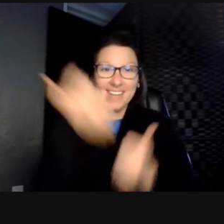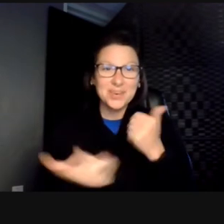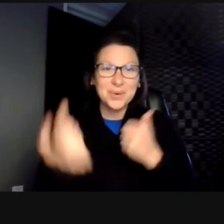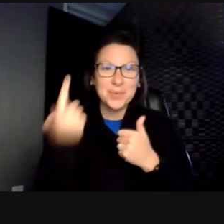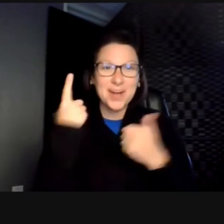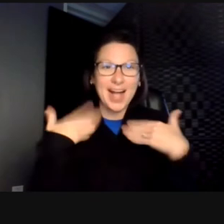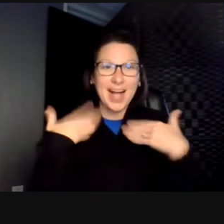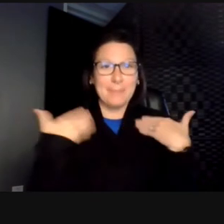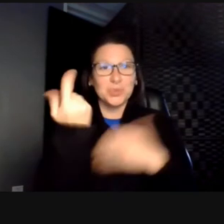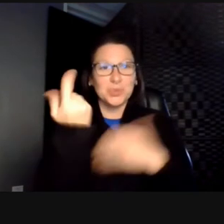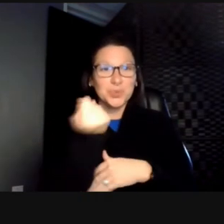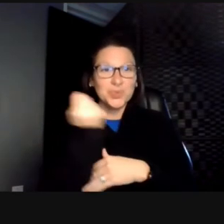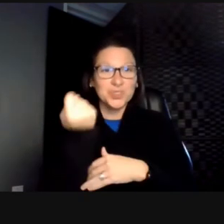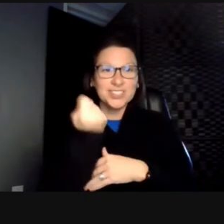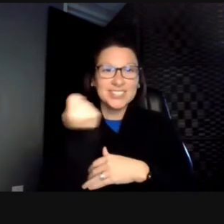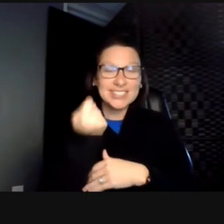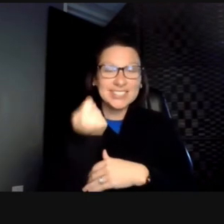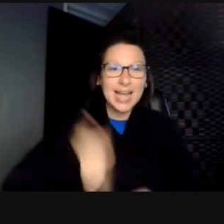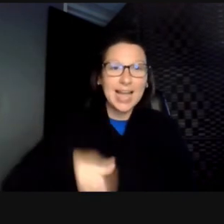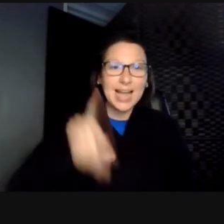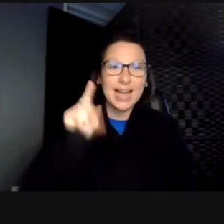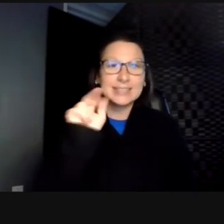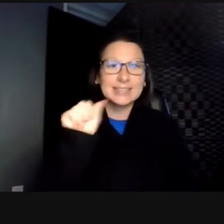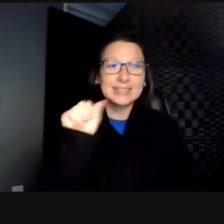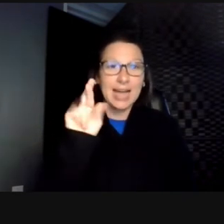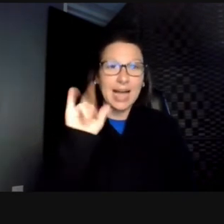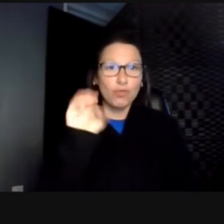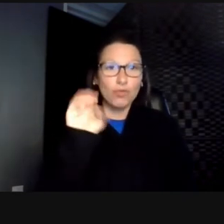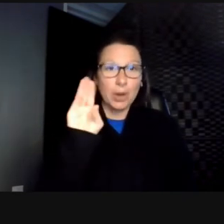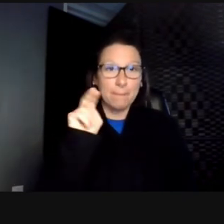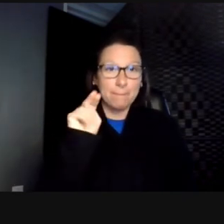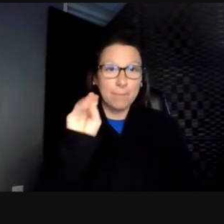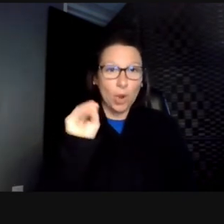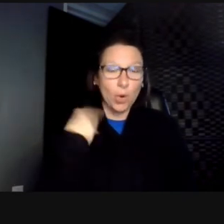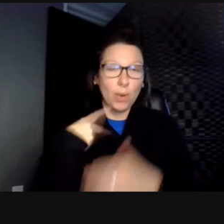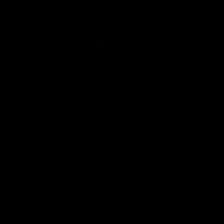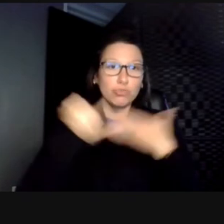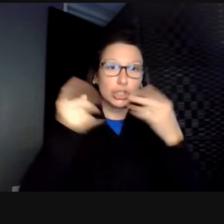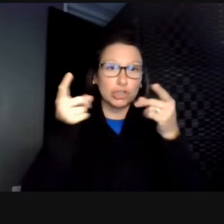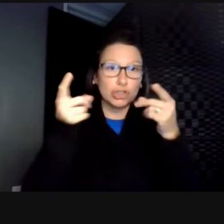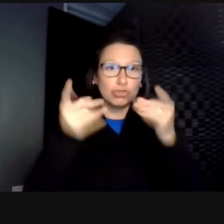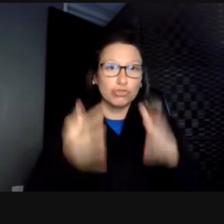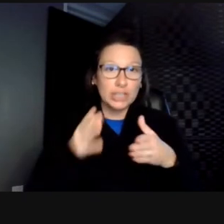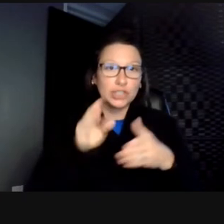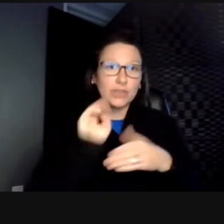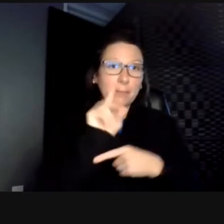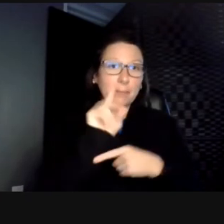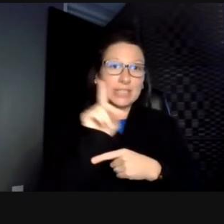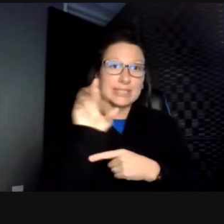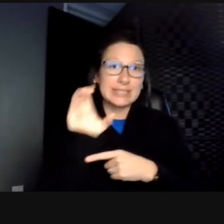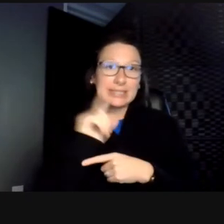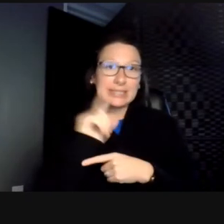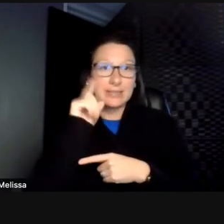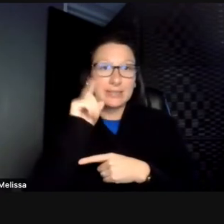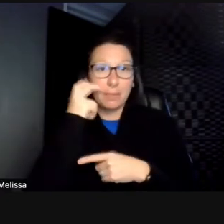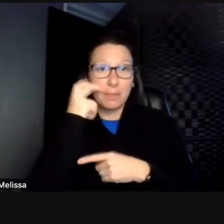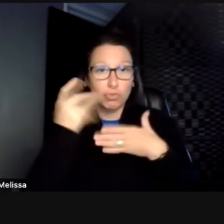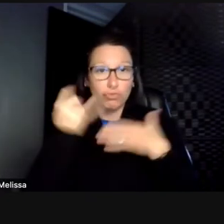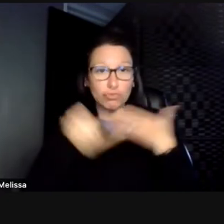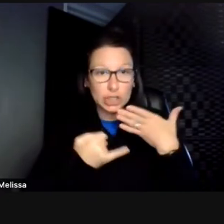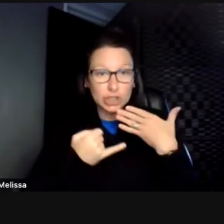Happy Tuesday. I'm Donna Riccobono. I'm Project Director of the Maryland and DC Deafblind Project. Here with me is my